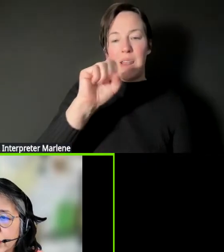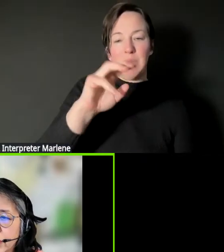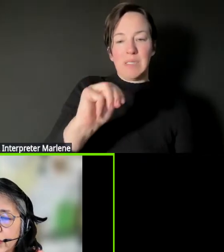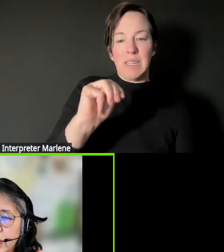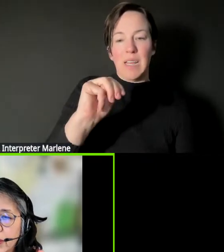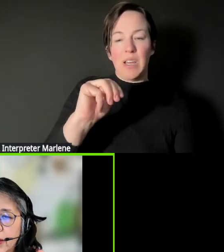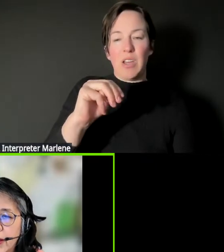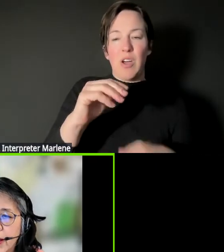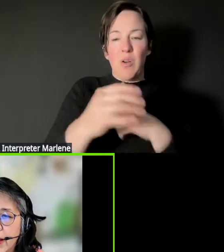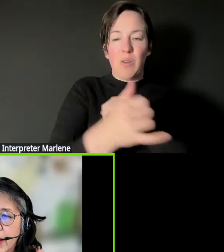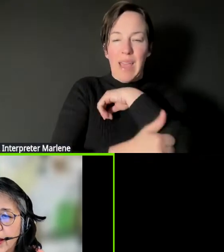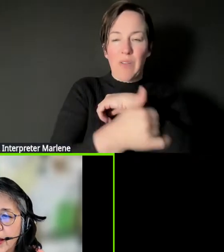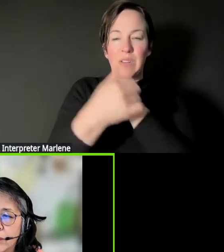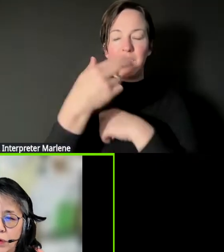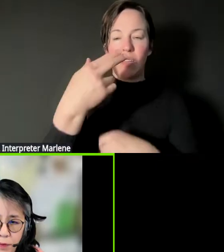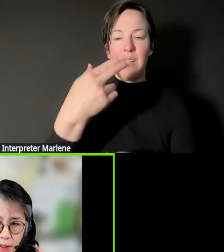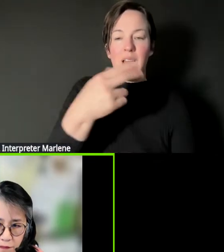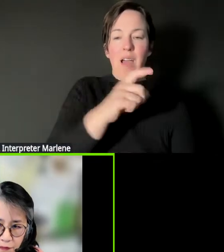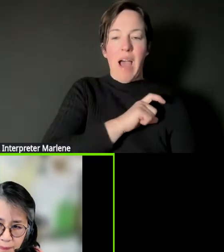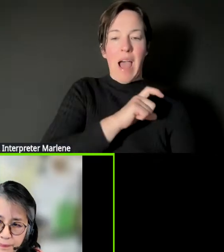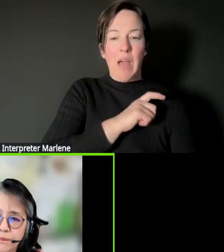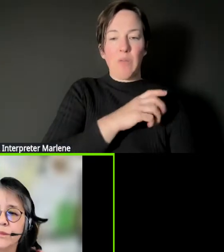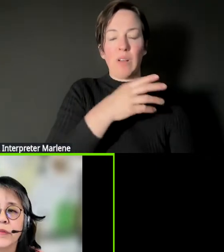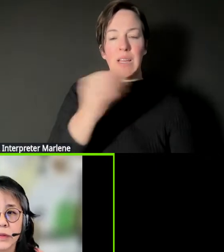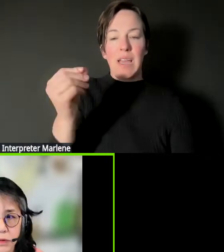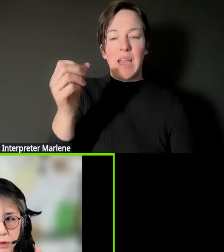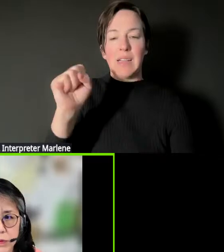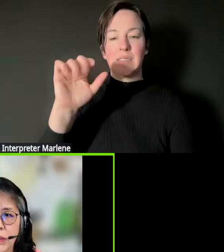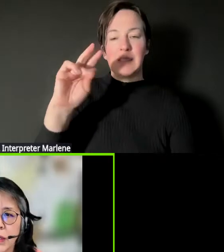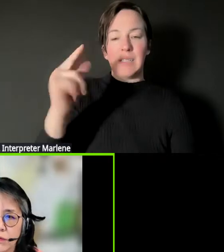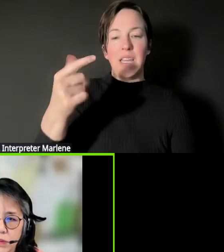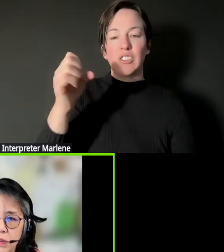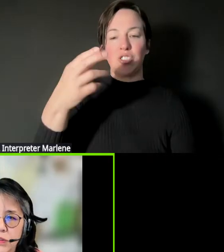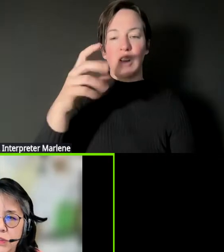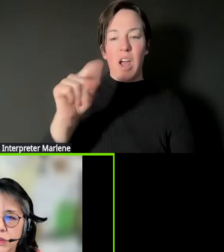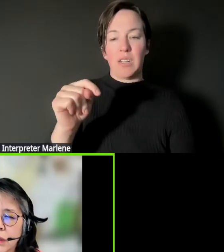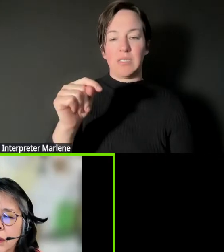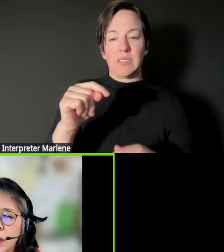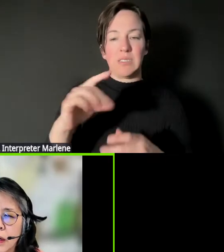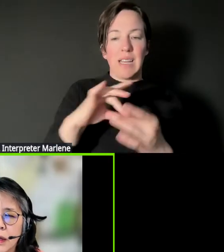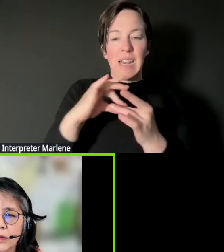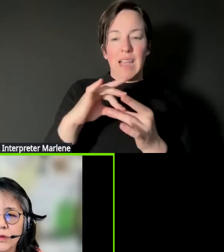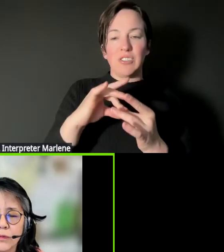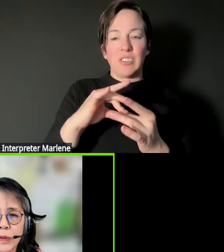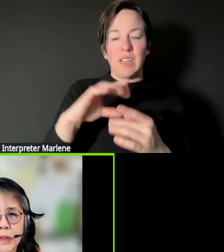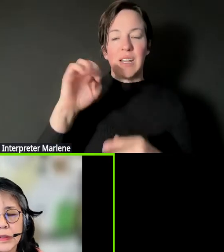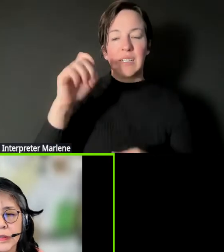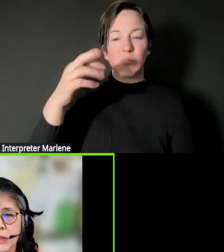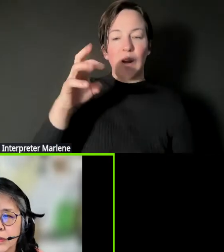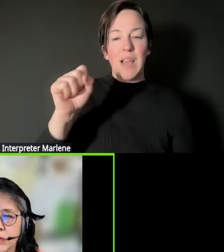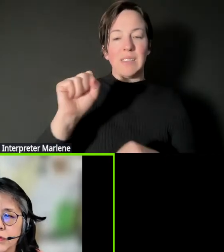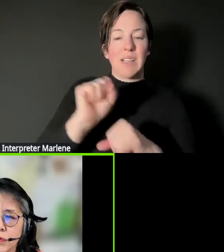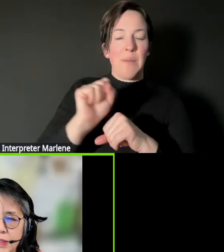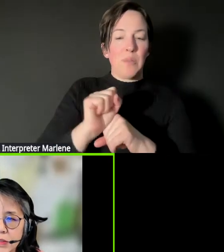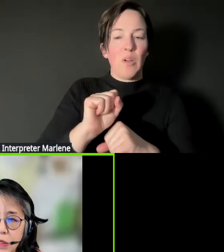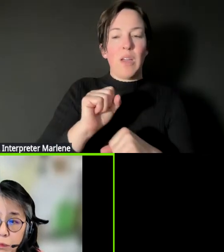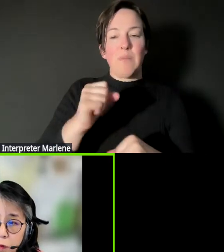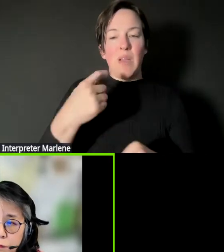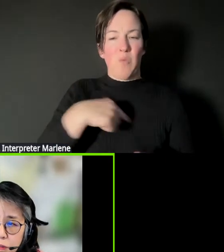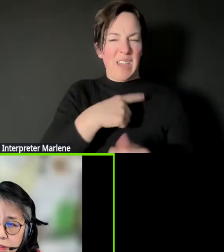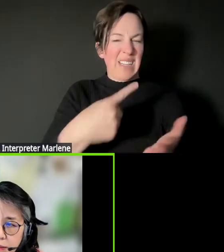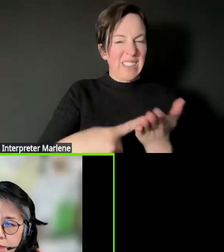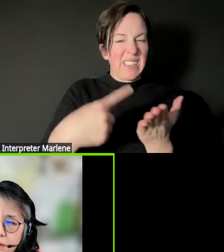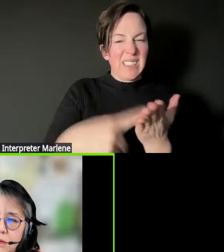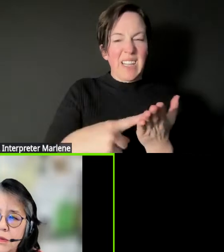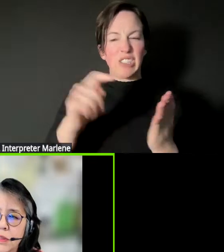Employer, and Robert Half. So it was a lively discussion. We discussed trends and